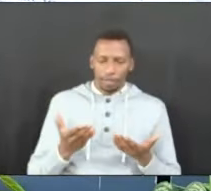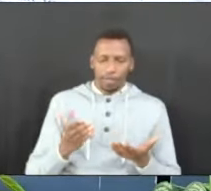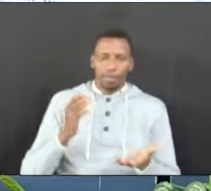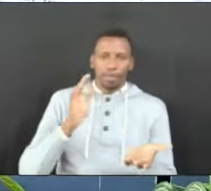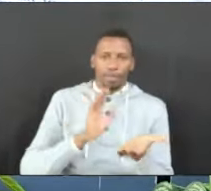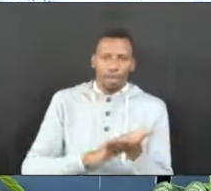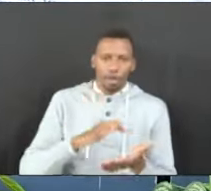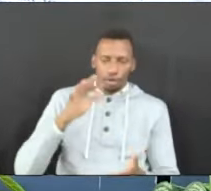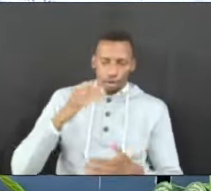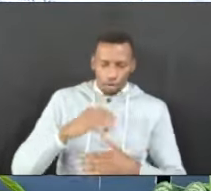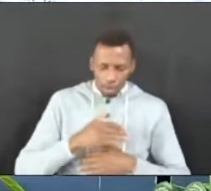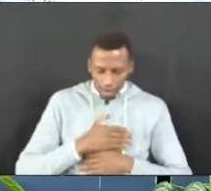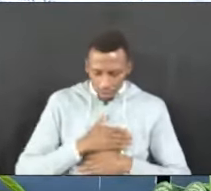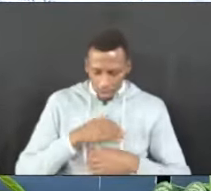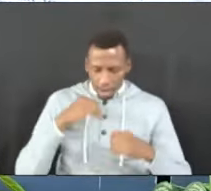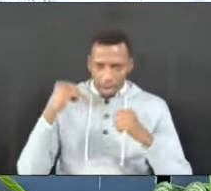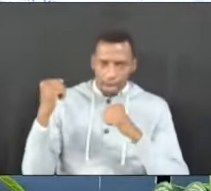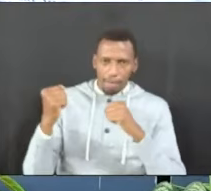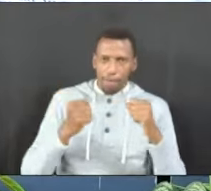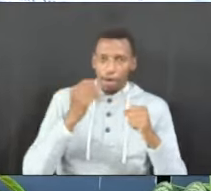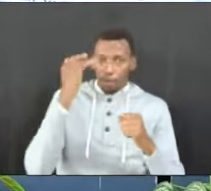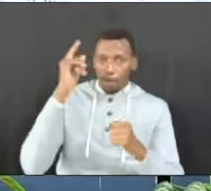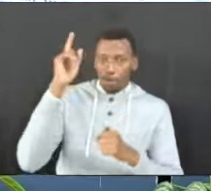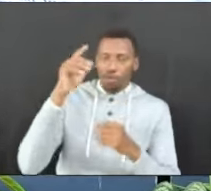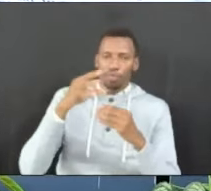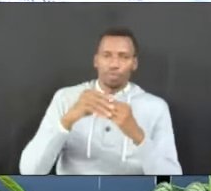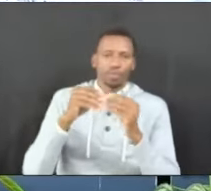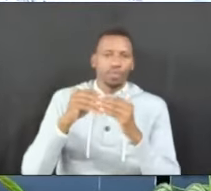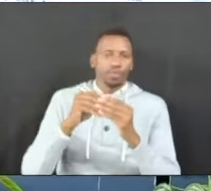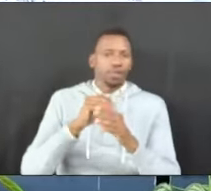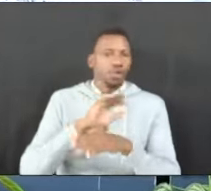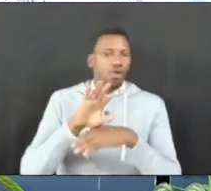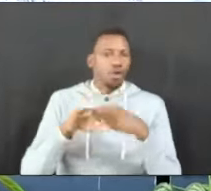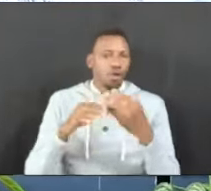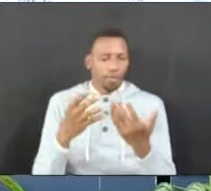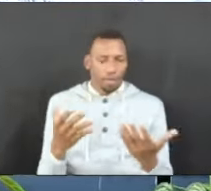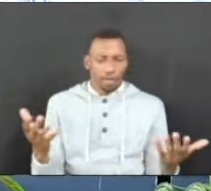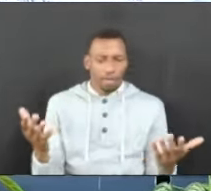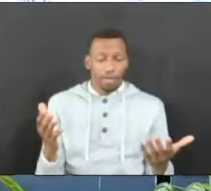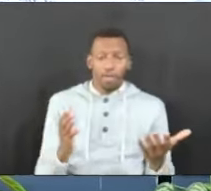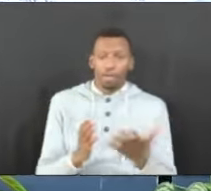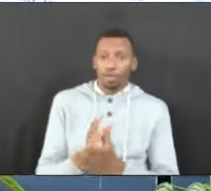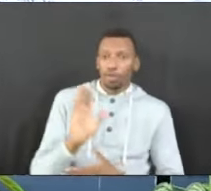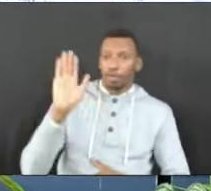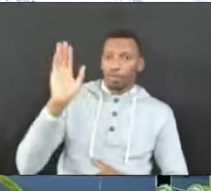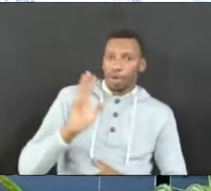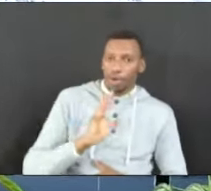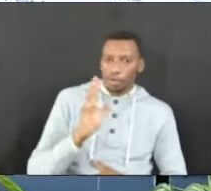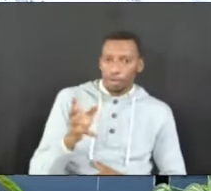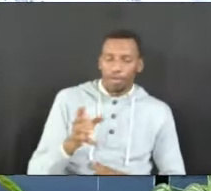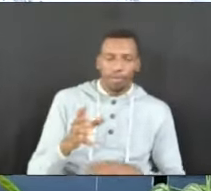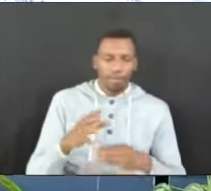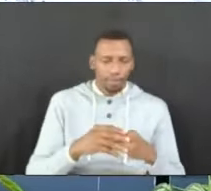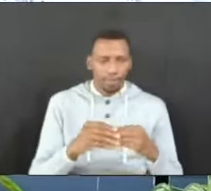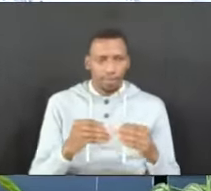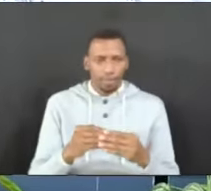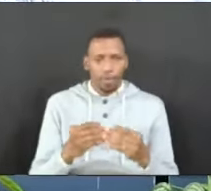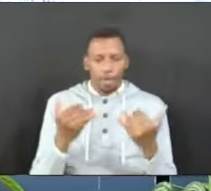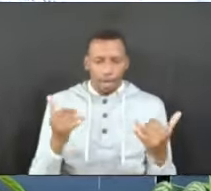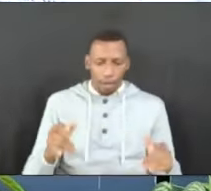power, for you created all things, and by your will they were created and they have their